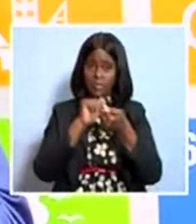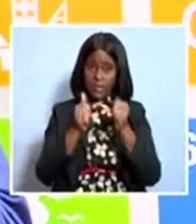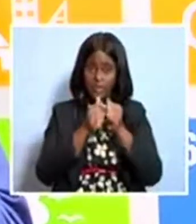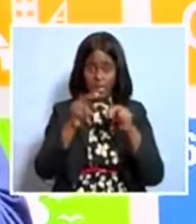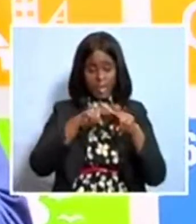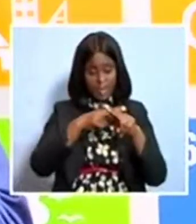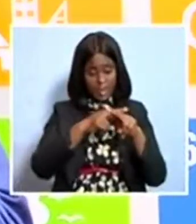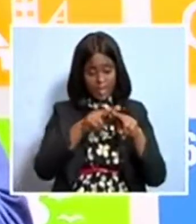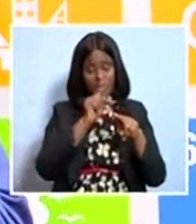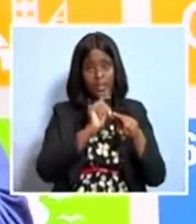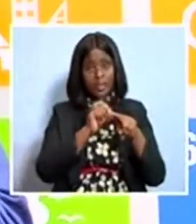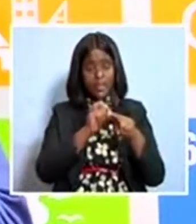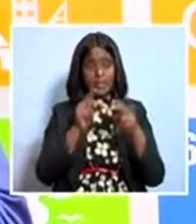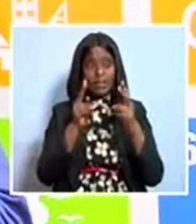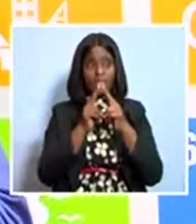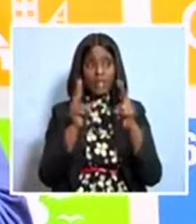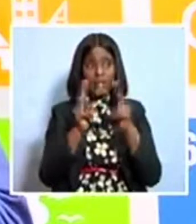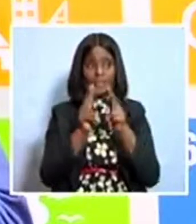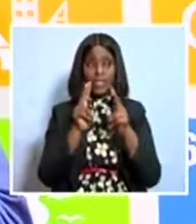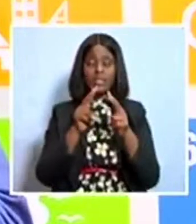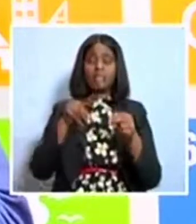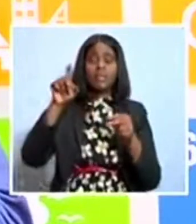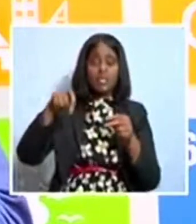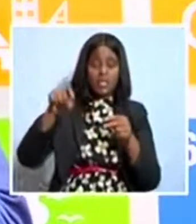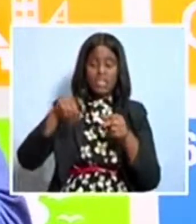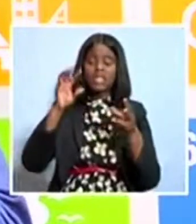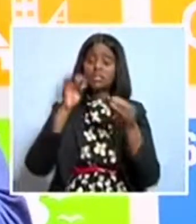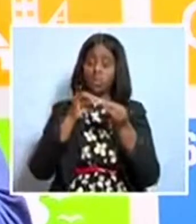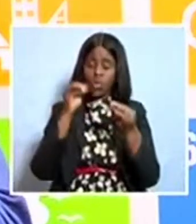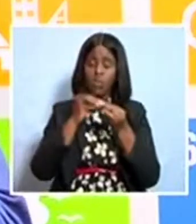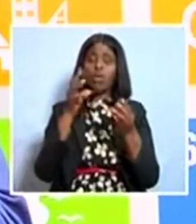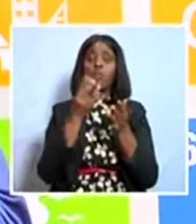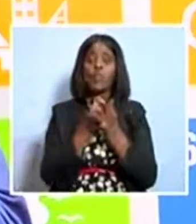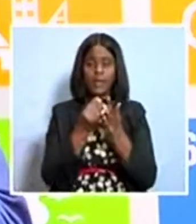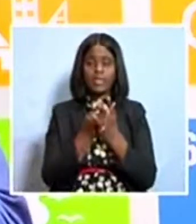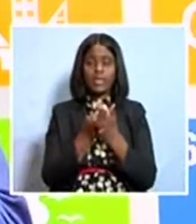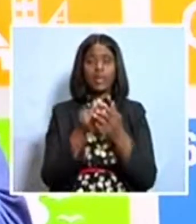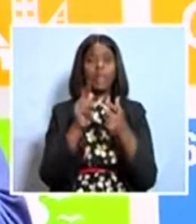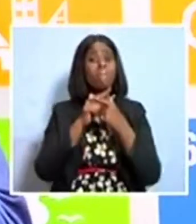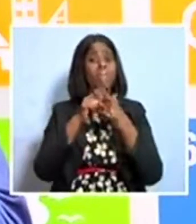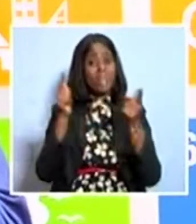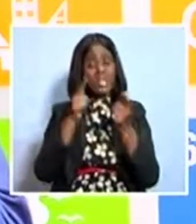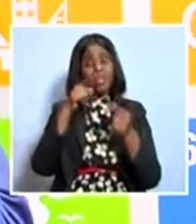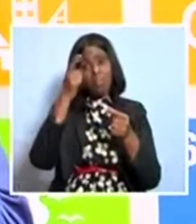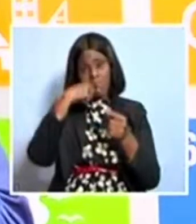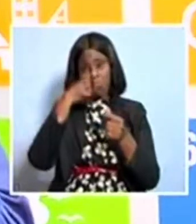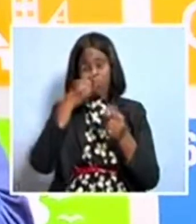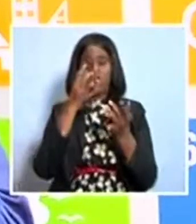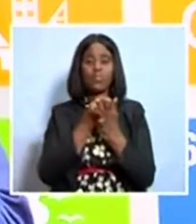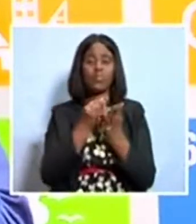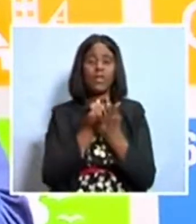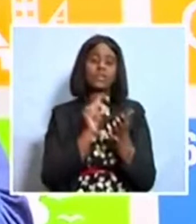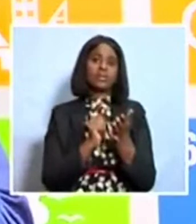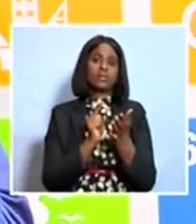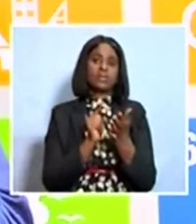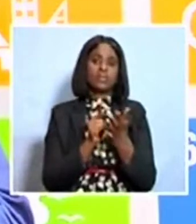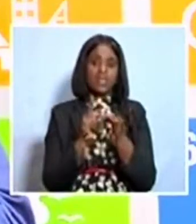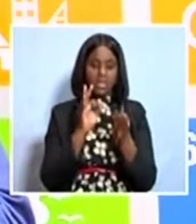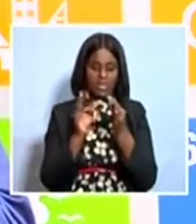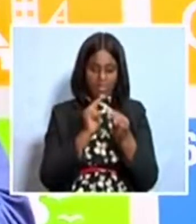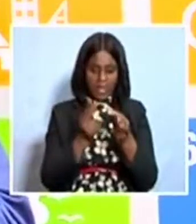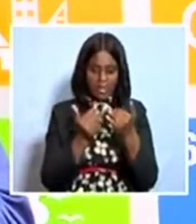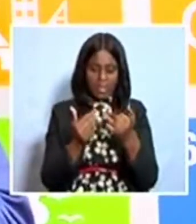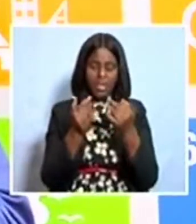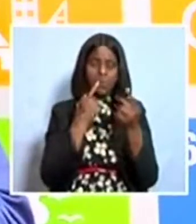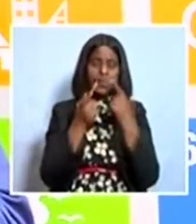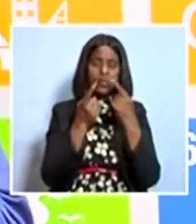infrastructure is requires very high capital intensive systems. And if we're talking about